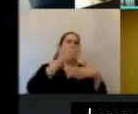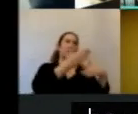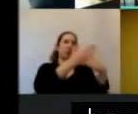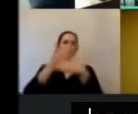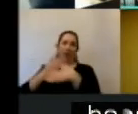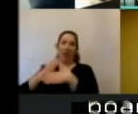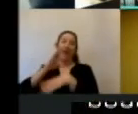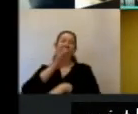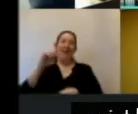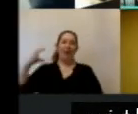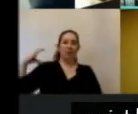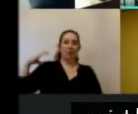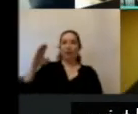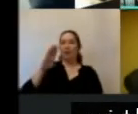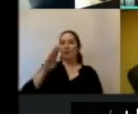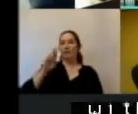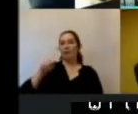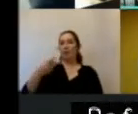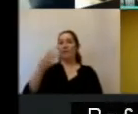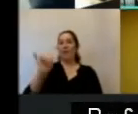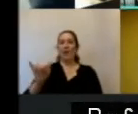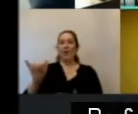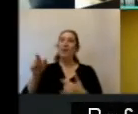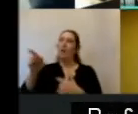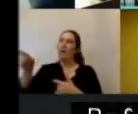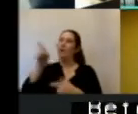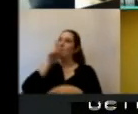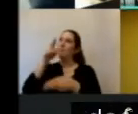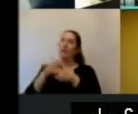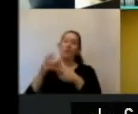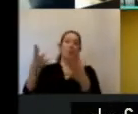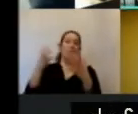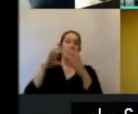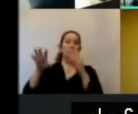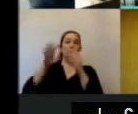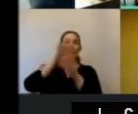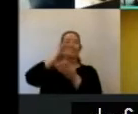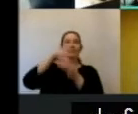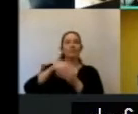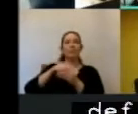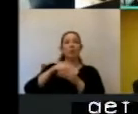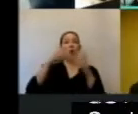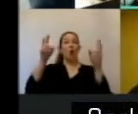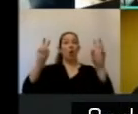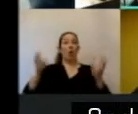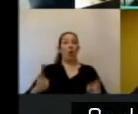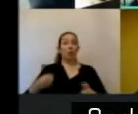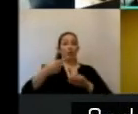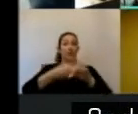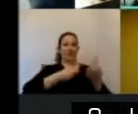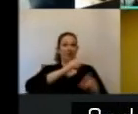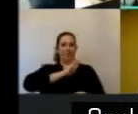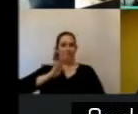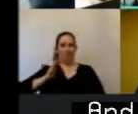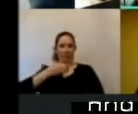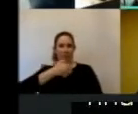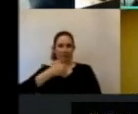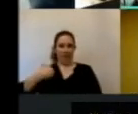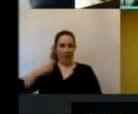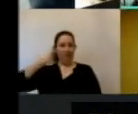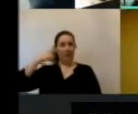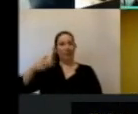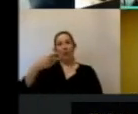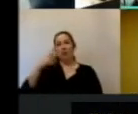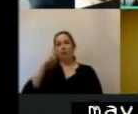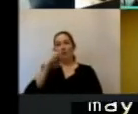I'm trying to, Commissioner, you might have to help me paraphrase this in a better way, but once again, in a situation where